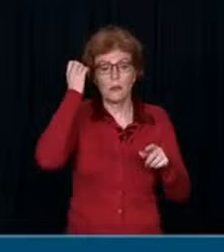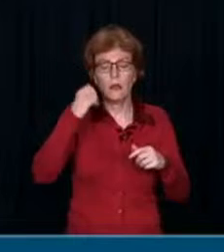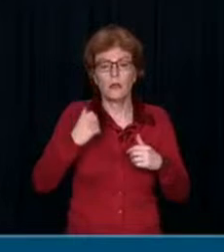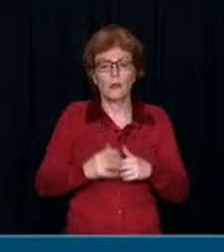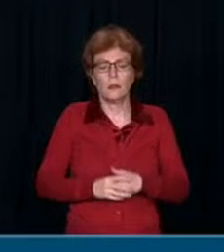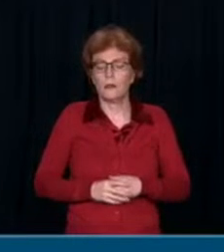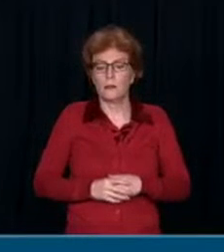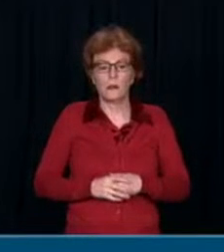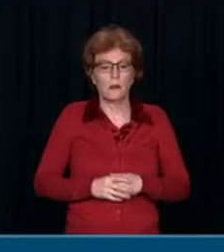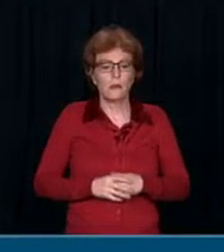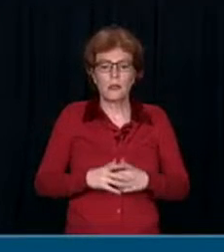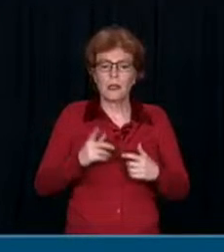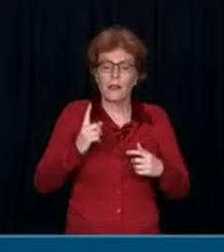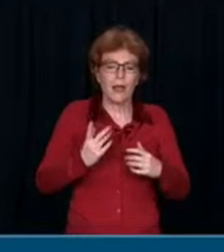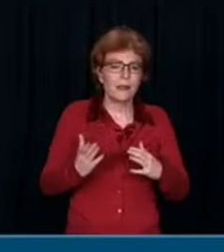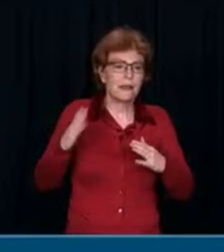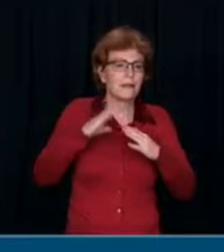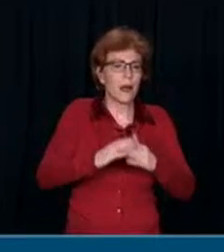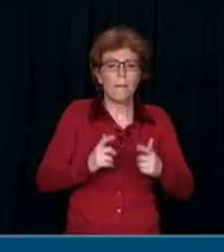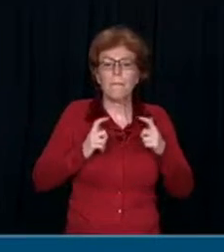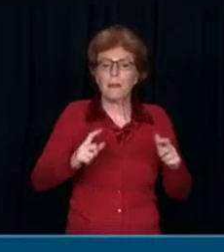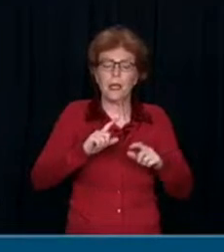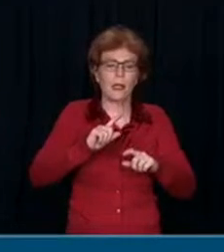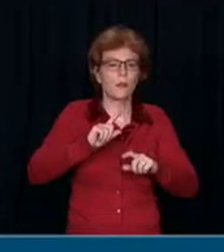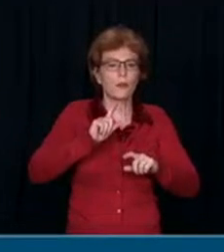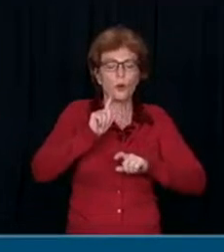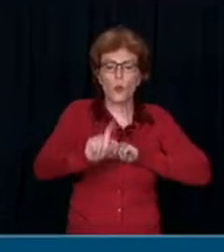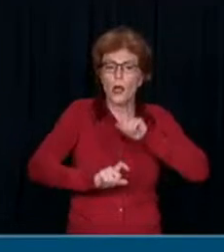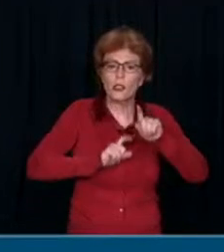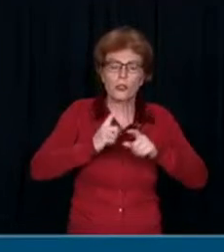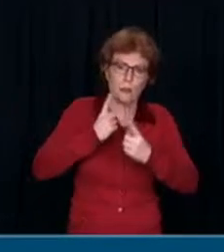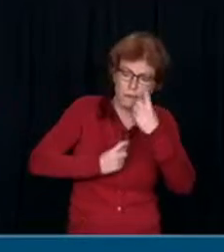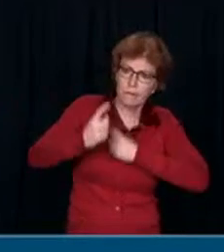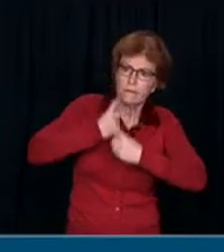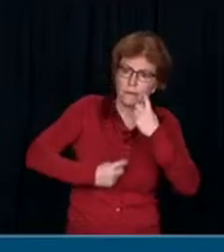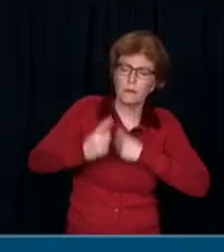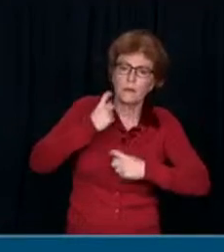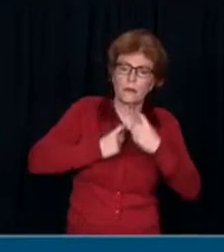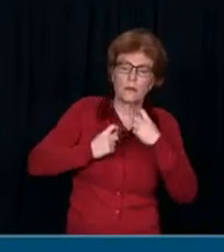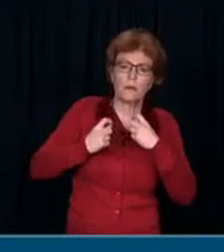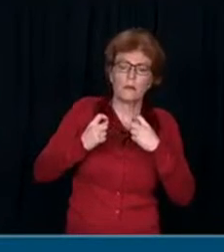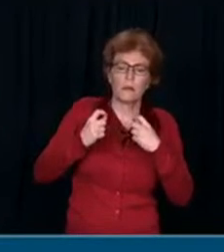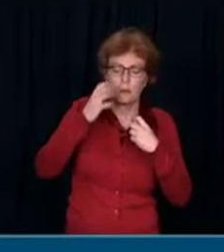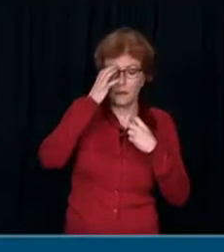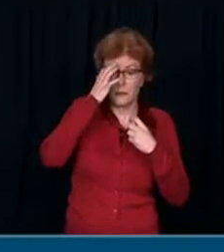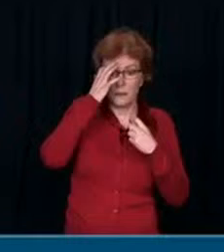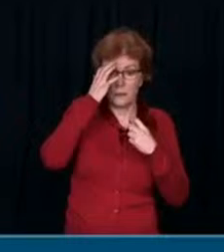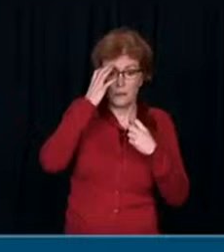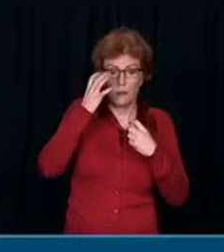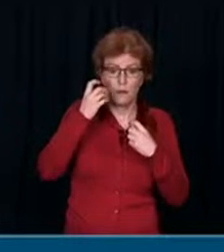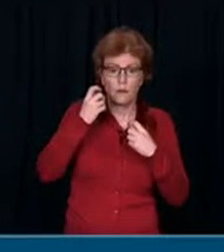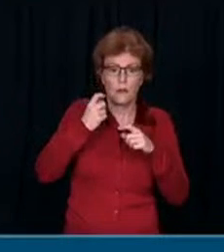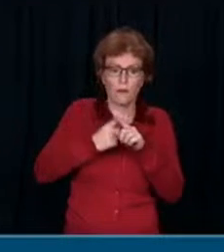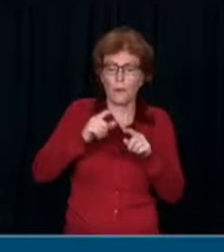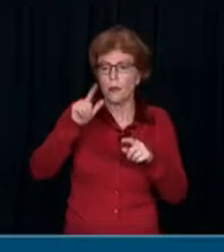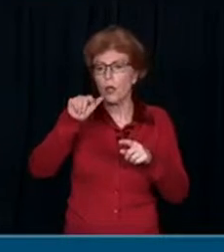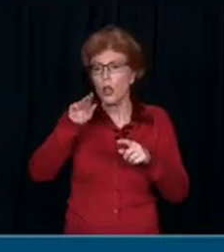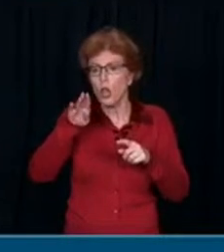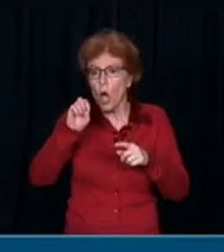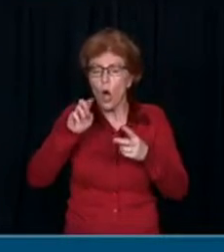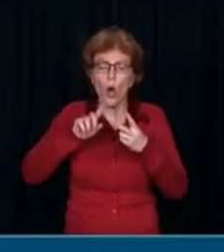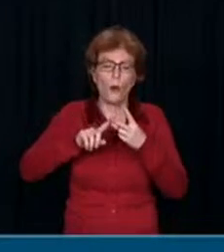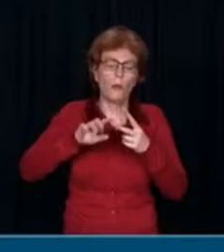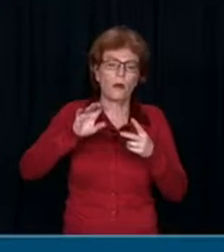been one of the biggest questions that I have received from Globe and Florence